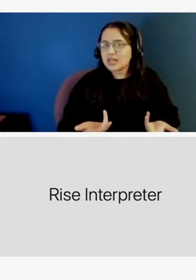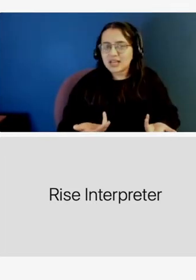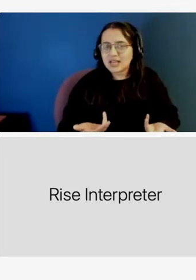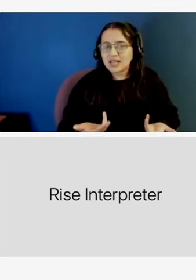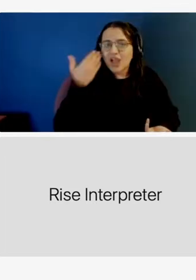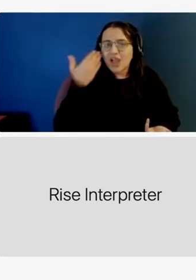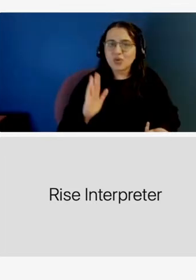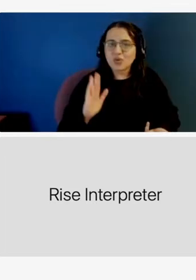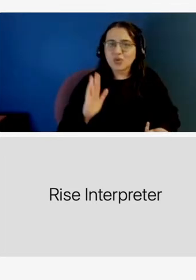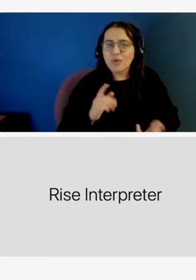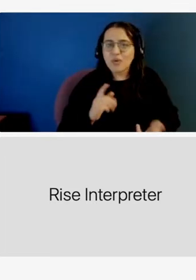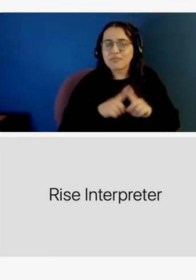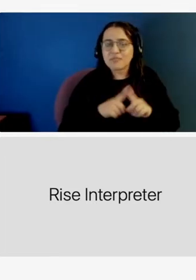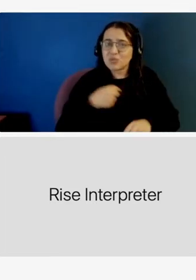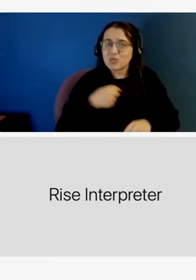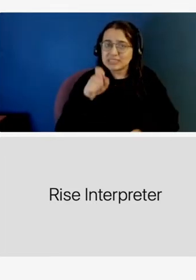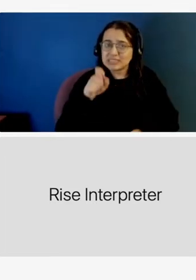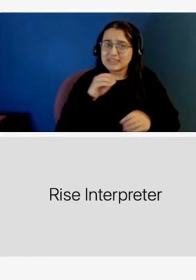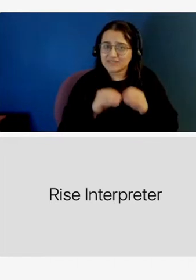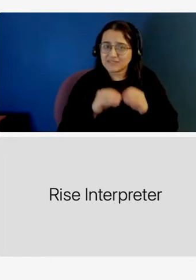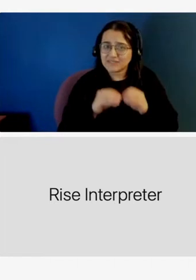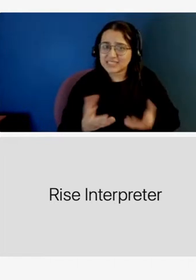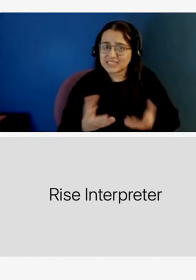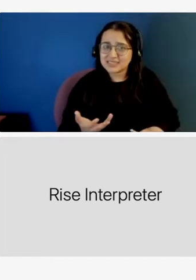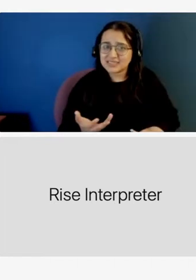this. And we all, because